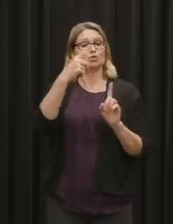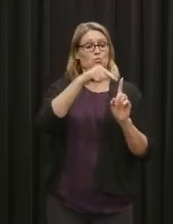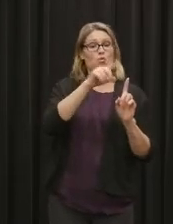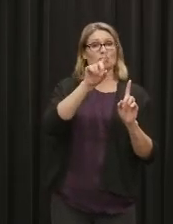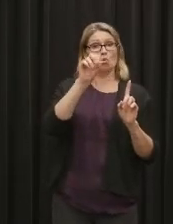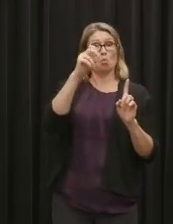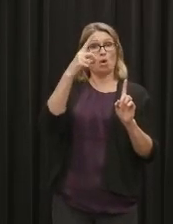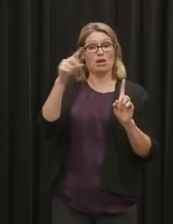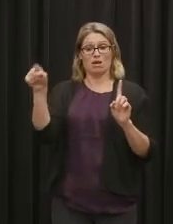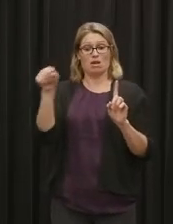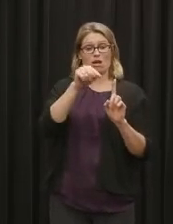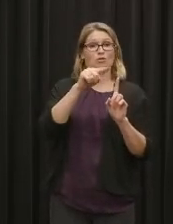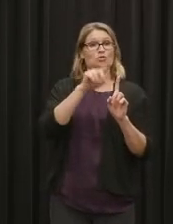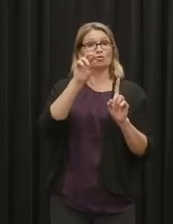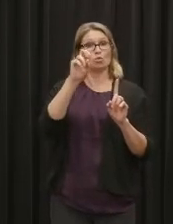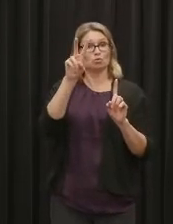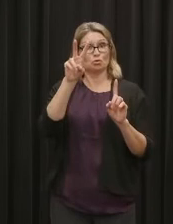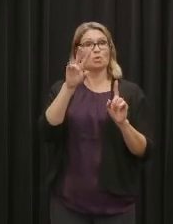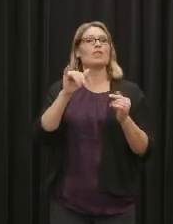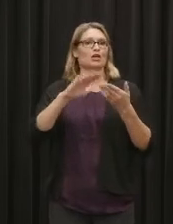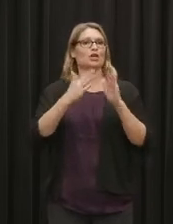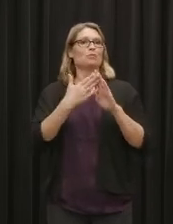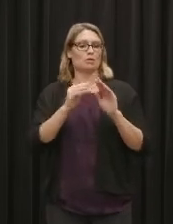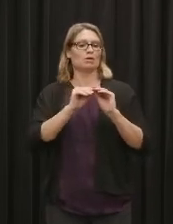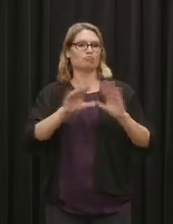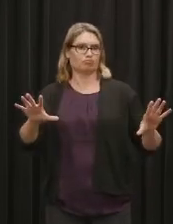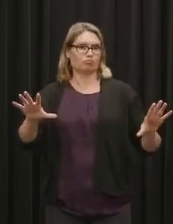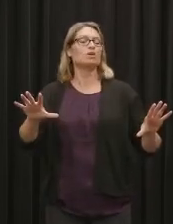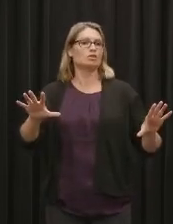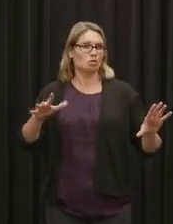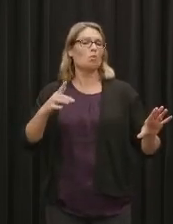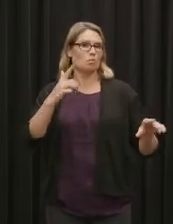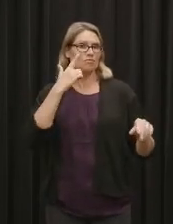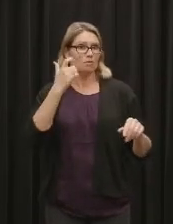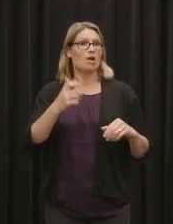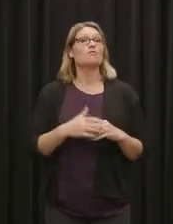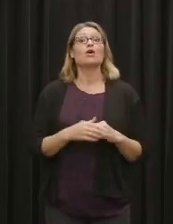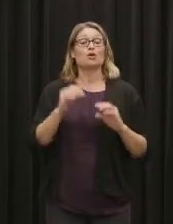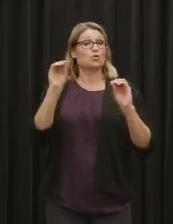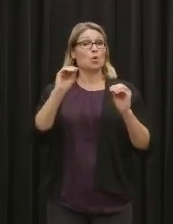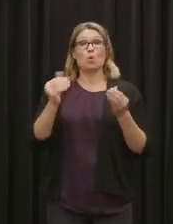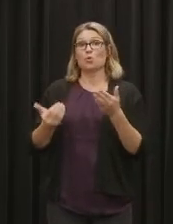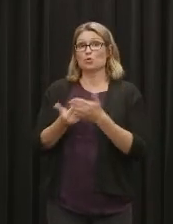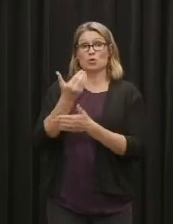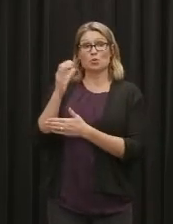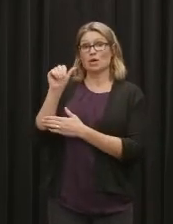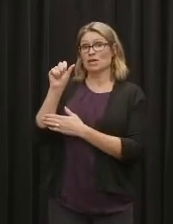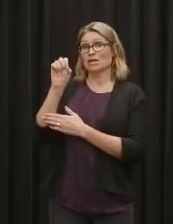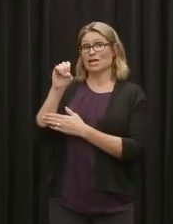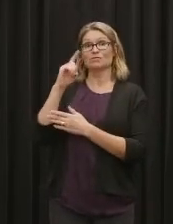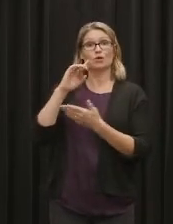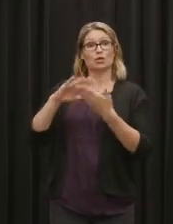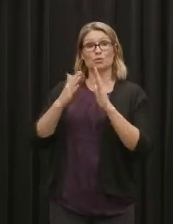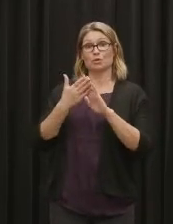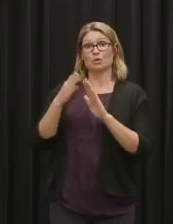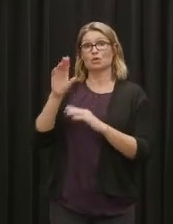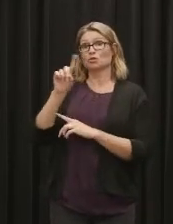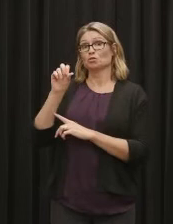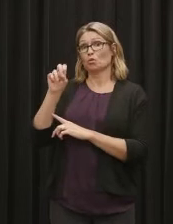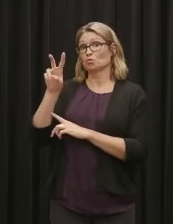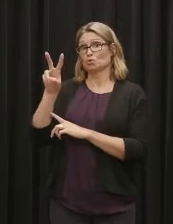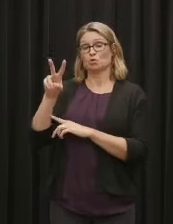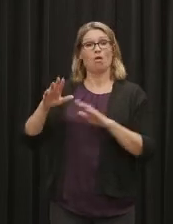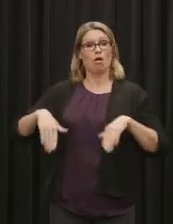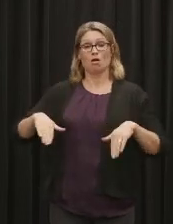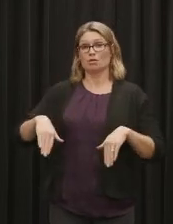and that is on our dashboard as a community transmission. There are no new cases of community transmission in Zone 2 that I am aware